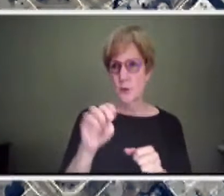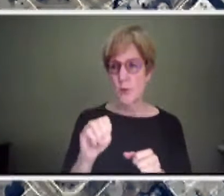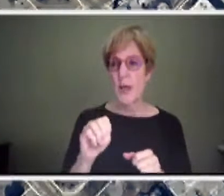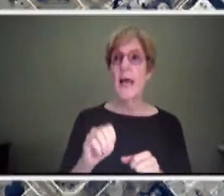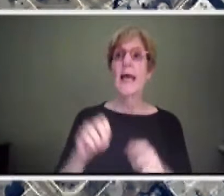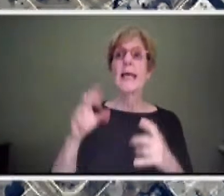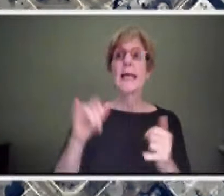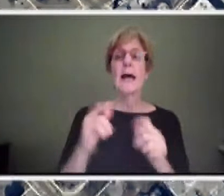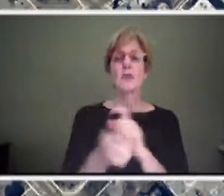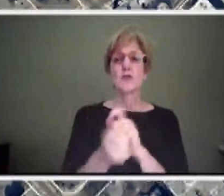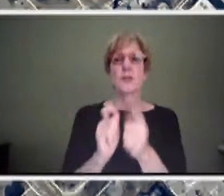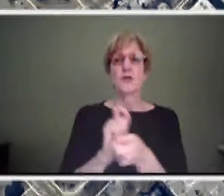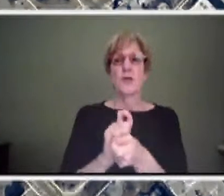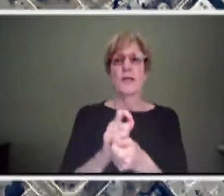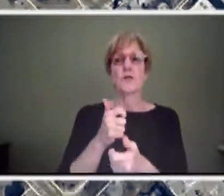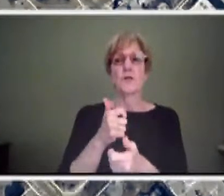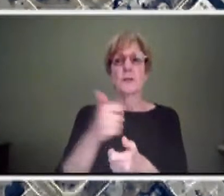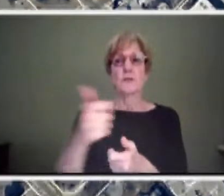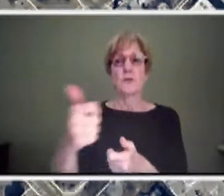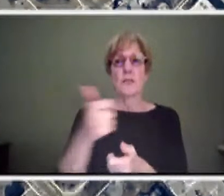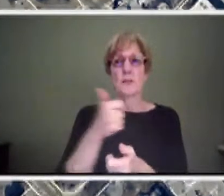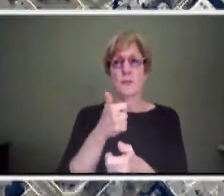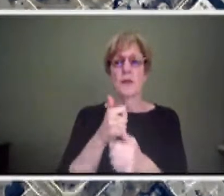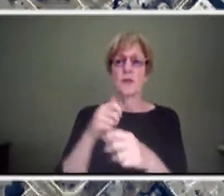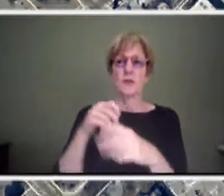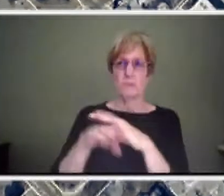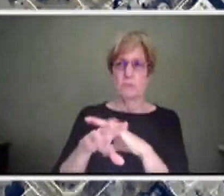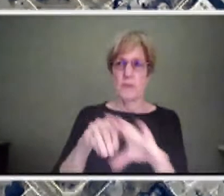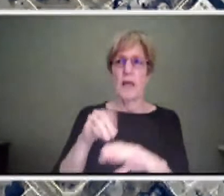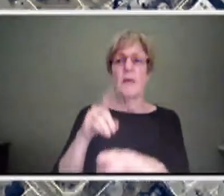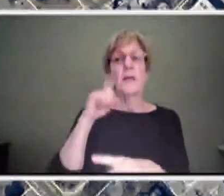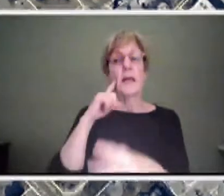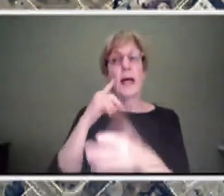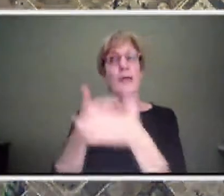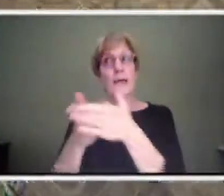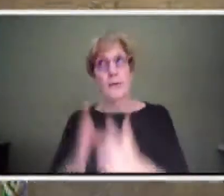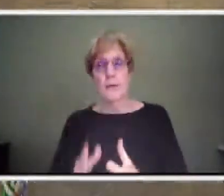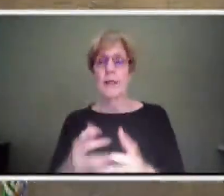transportation improvements that I believe the neighborhood is in support of. Thank you.